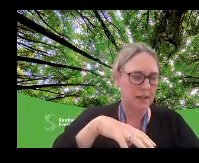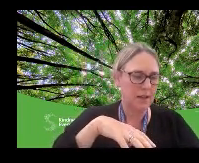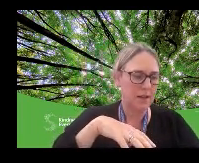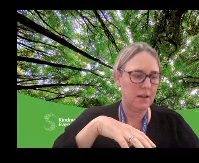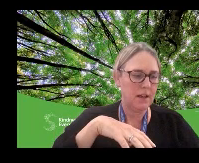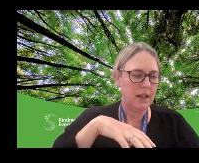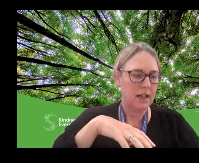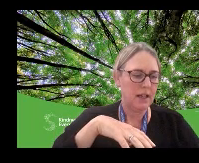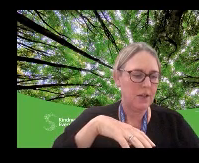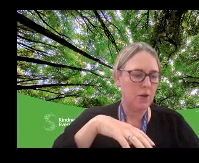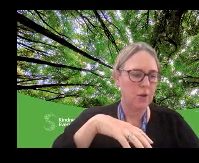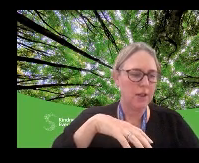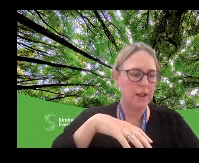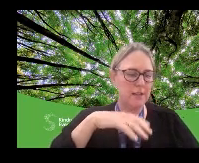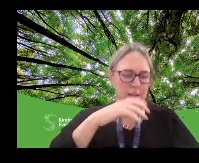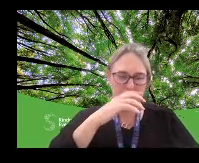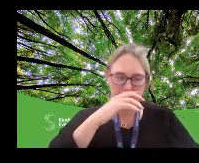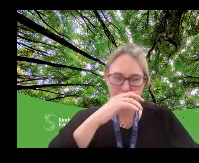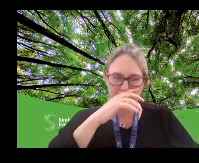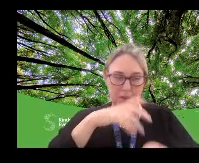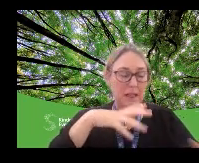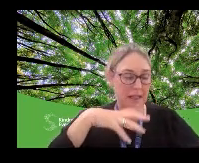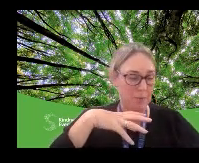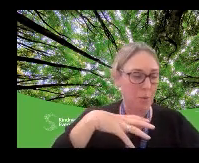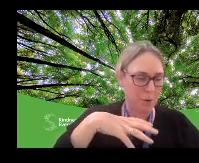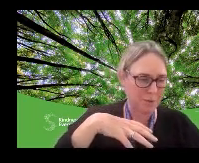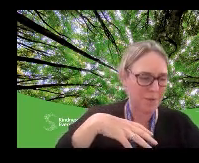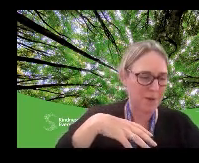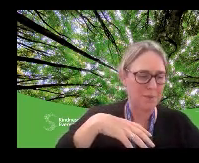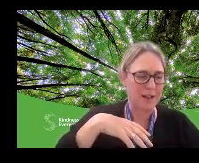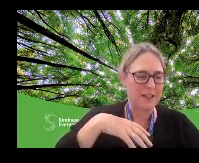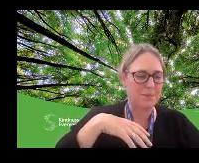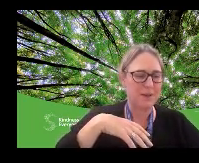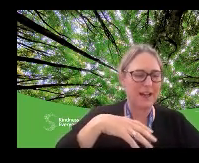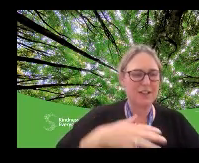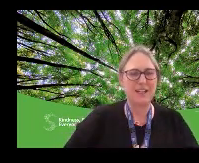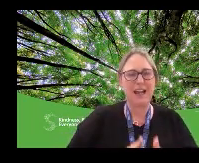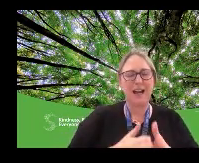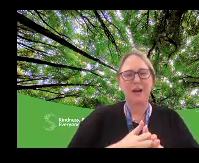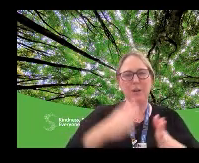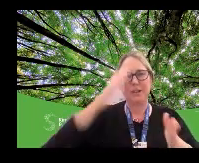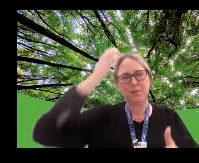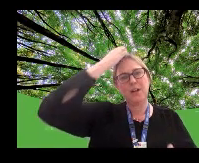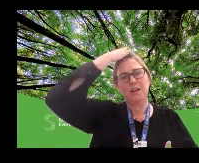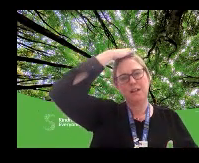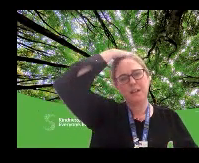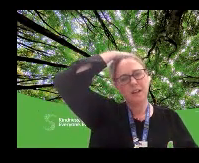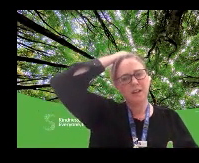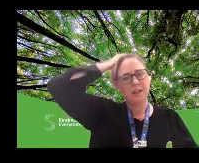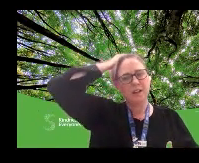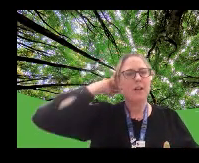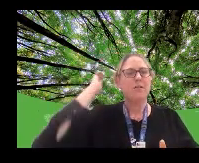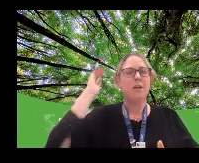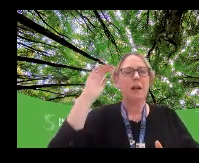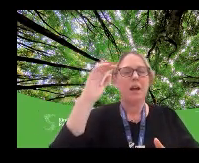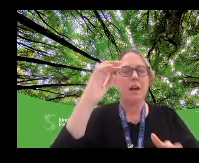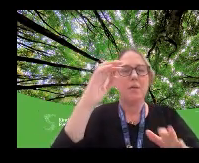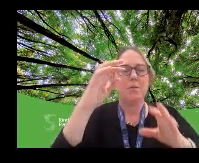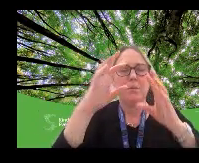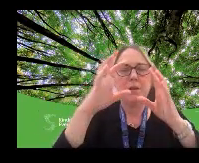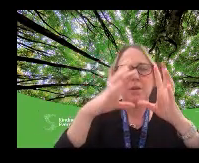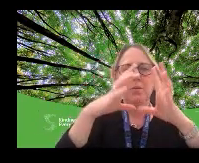important here isn't well, it is what's been put in place, but actually how it's worked.